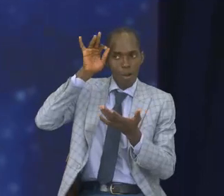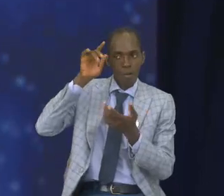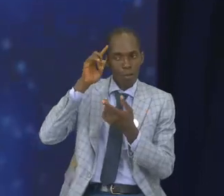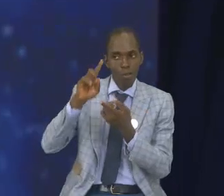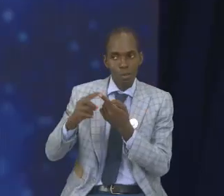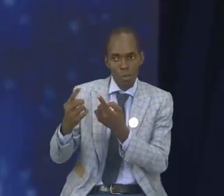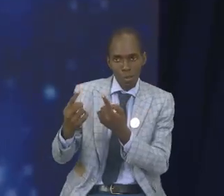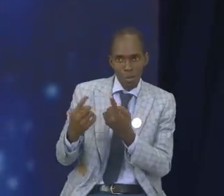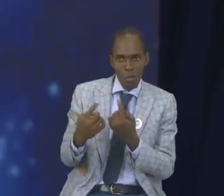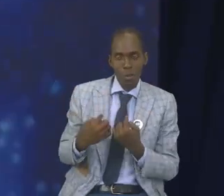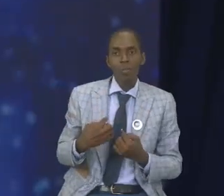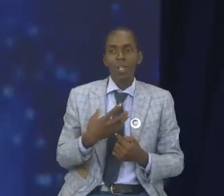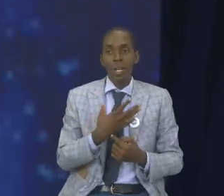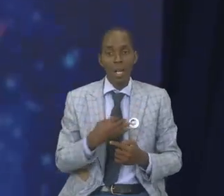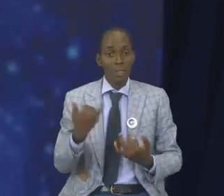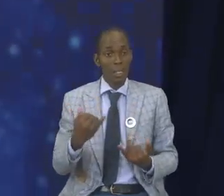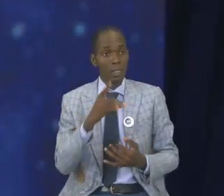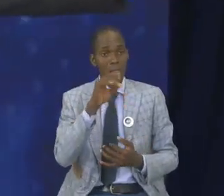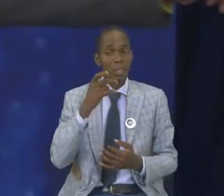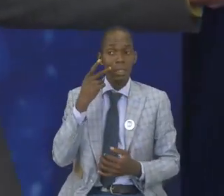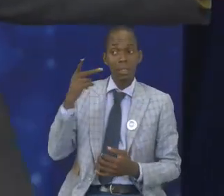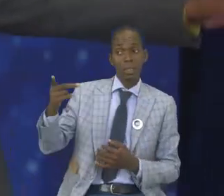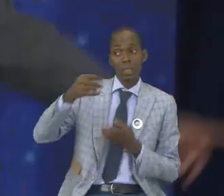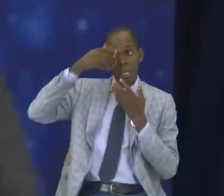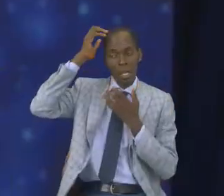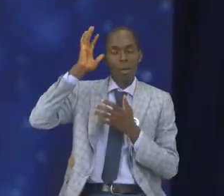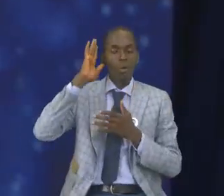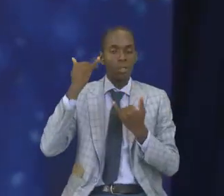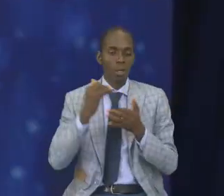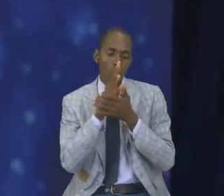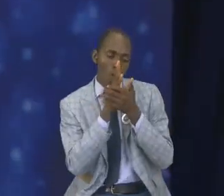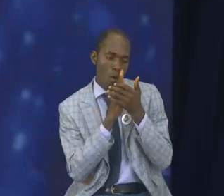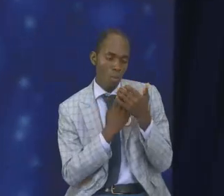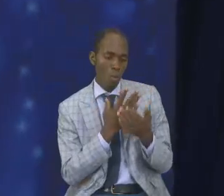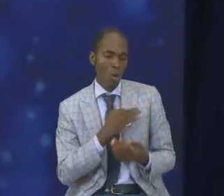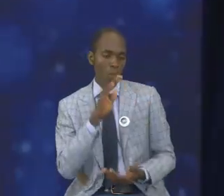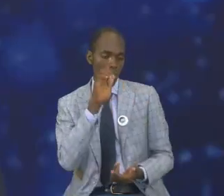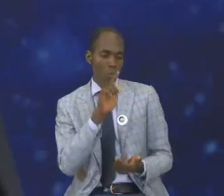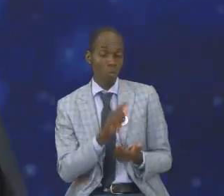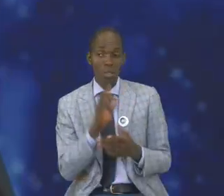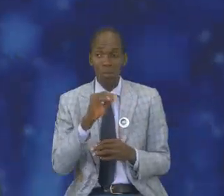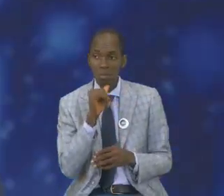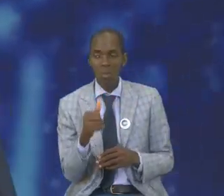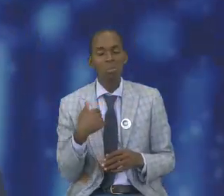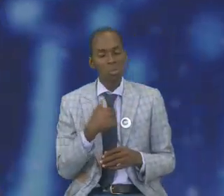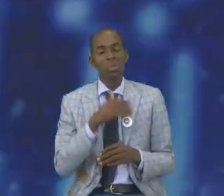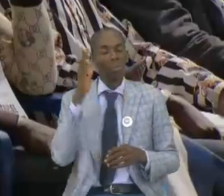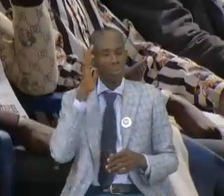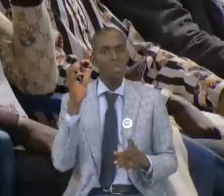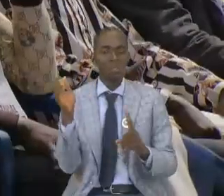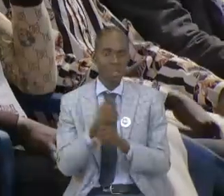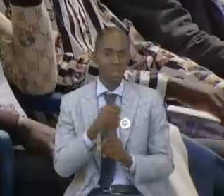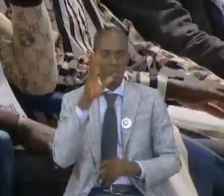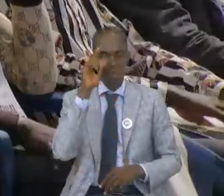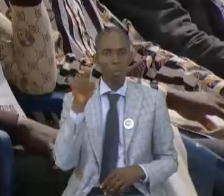he will calm down, he will stop the prayer. Either way, we get him. And now in chapter 6 of Daniel,